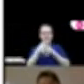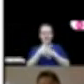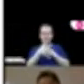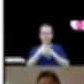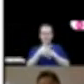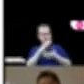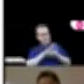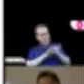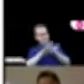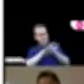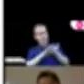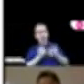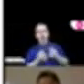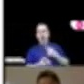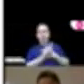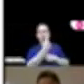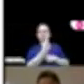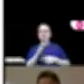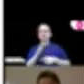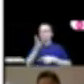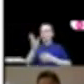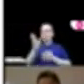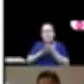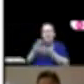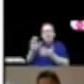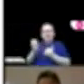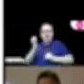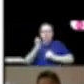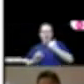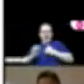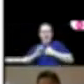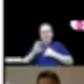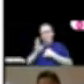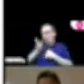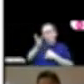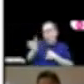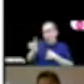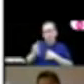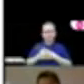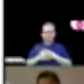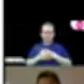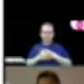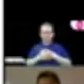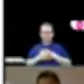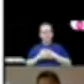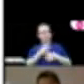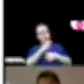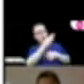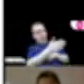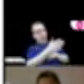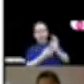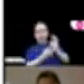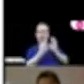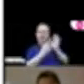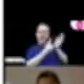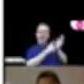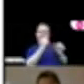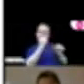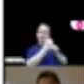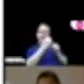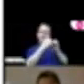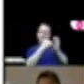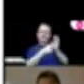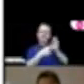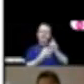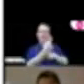opportunity to attend Manchester Pride, to attend LGBT events so that we can take pictures and